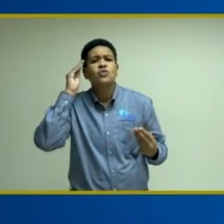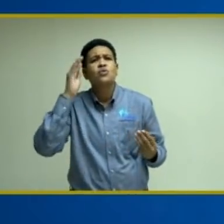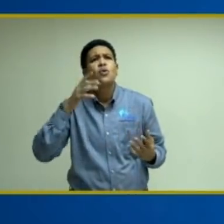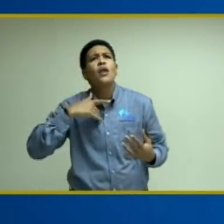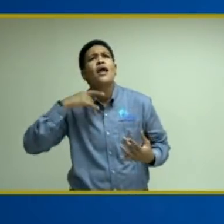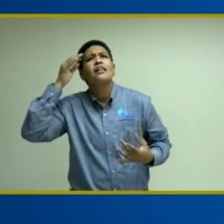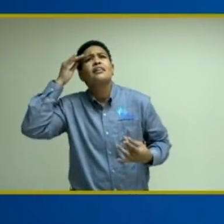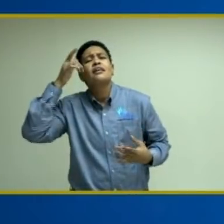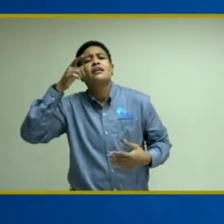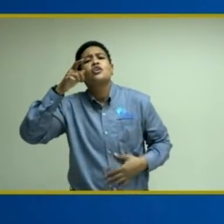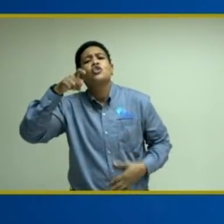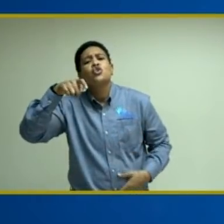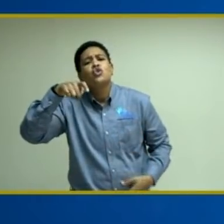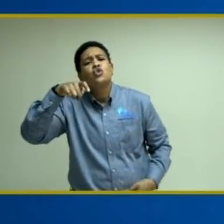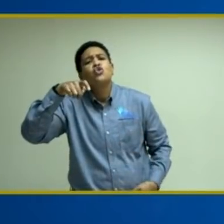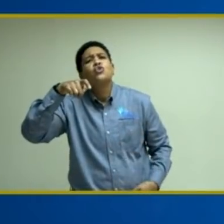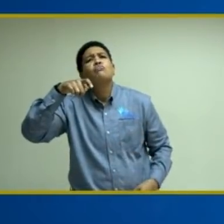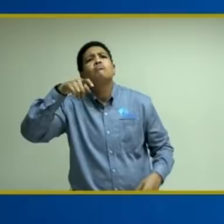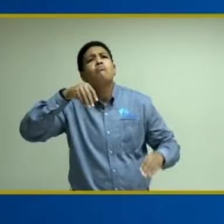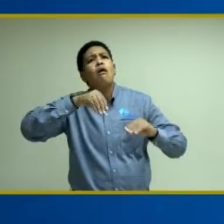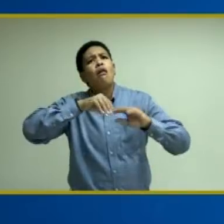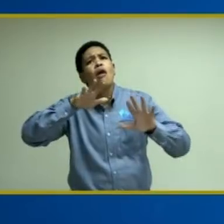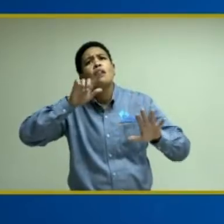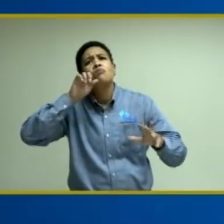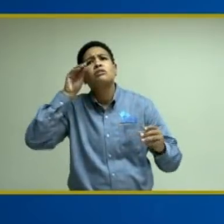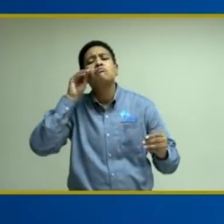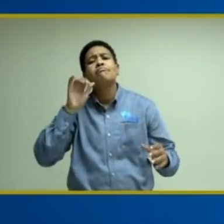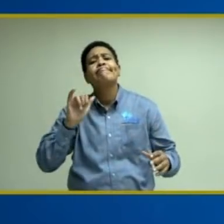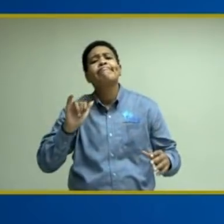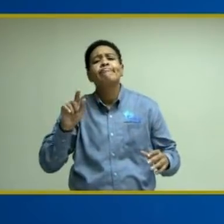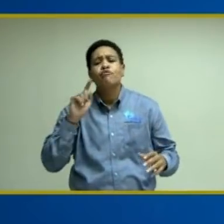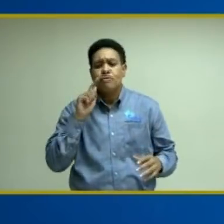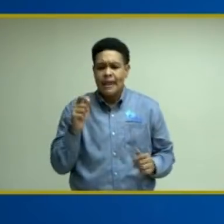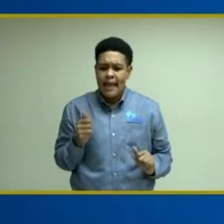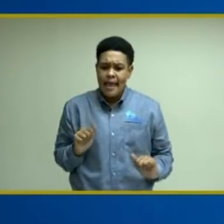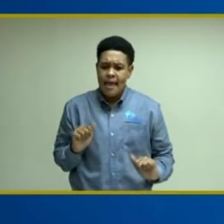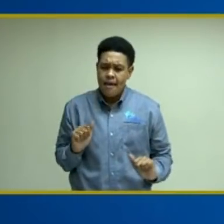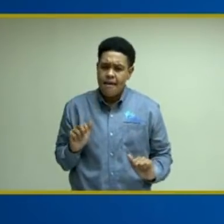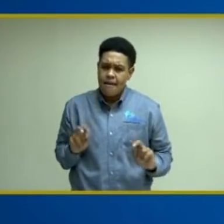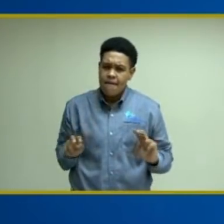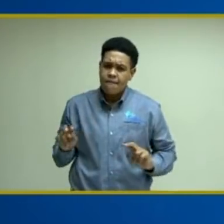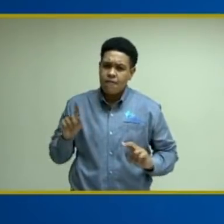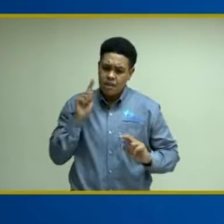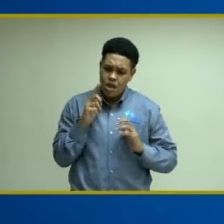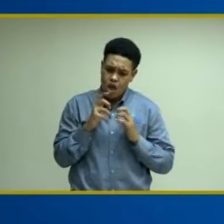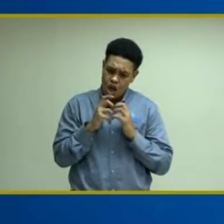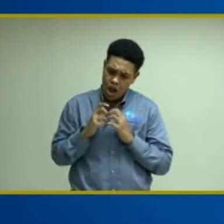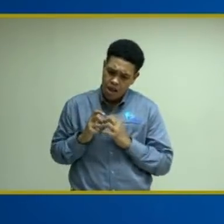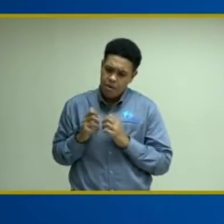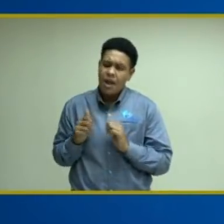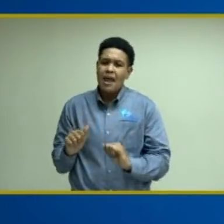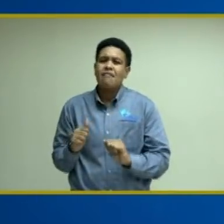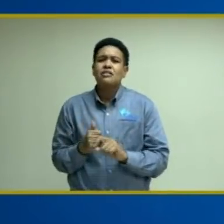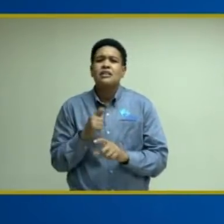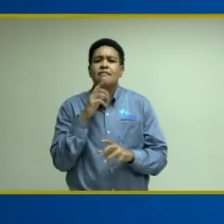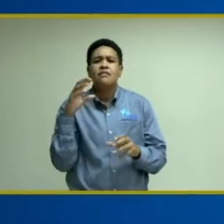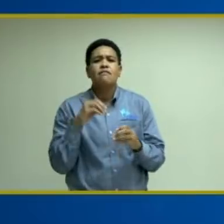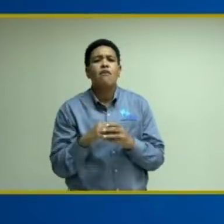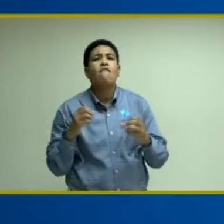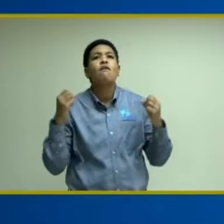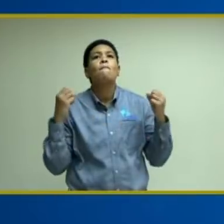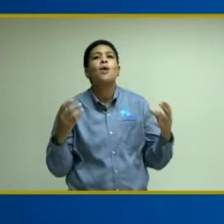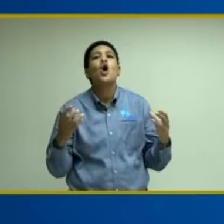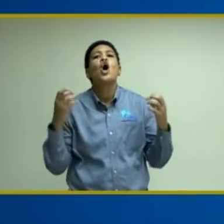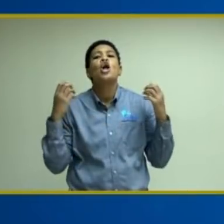think should clearly indicate that there is an effort, a collaborative effort involving